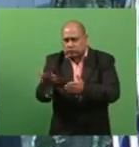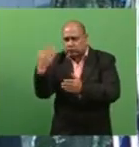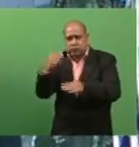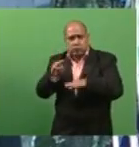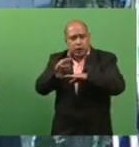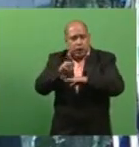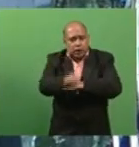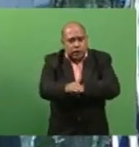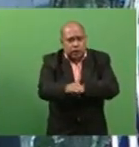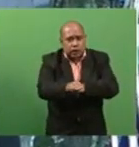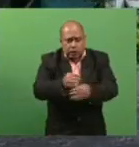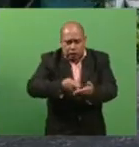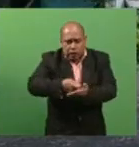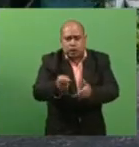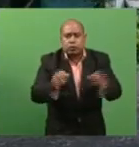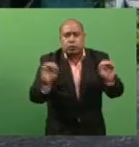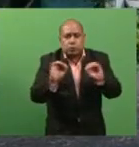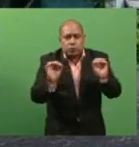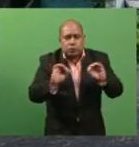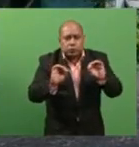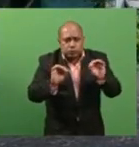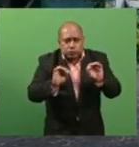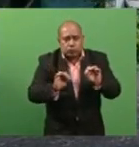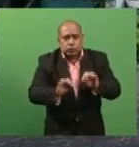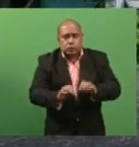us here are working. We are stuck.